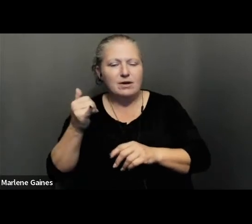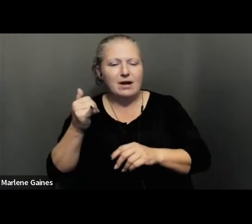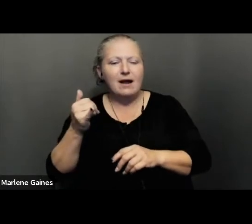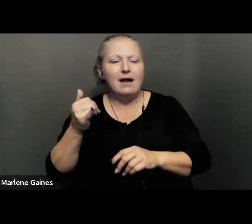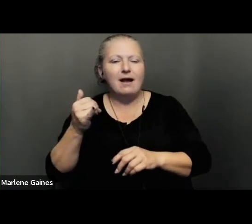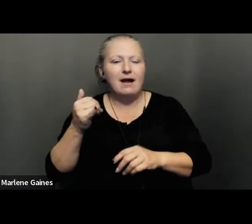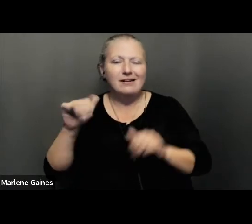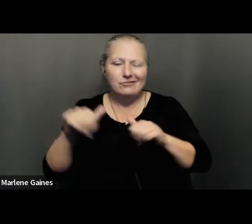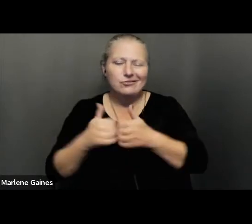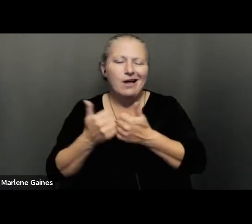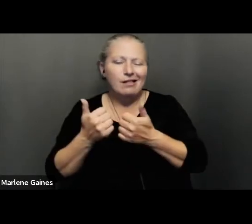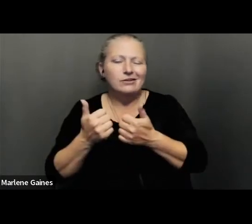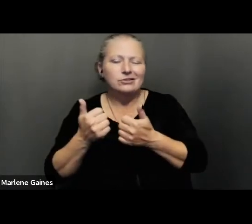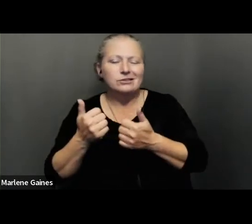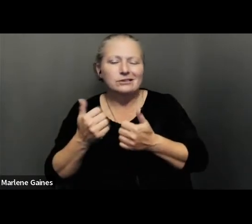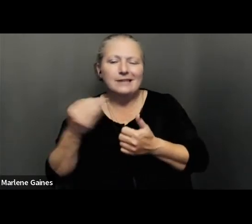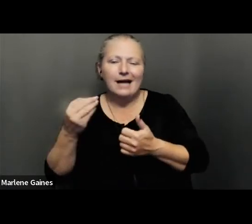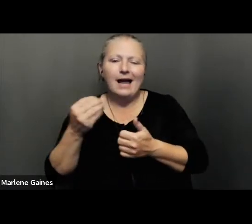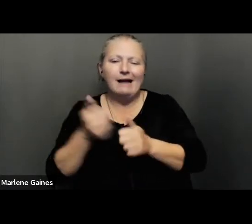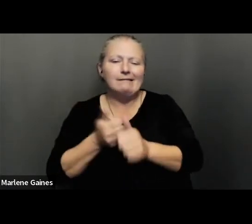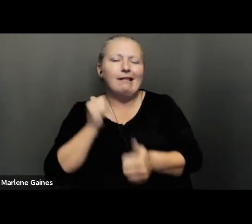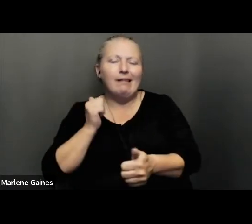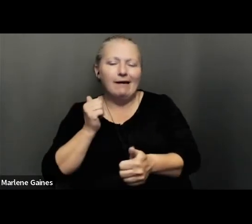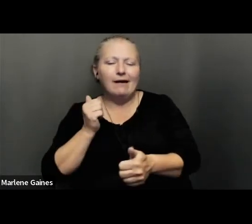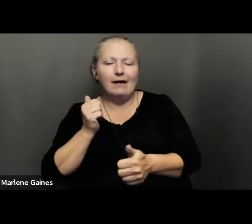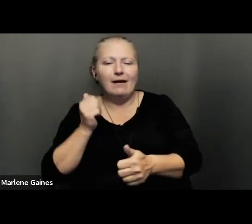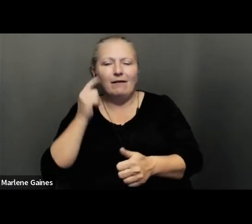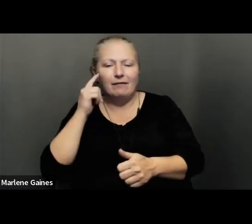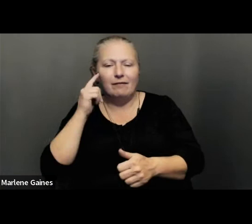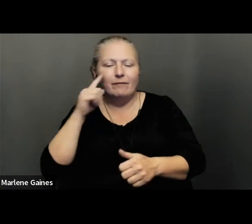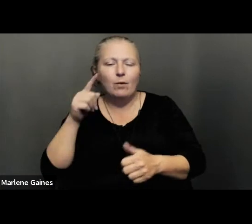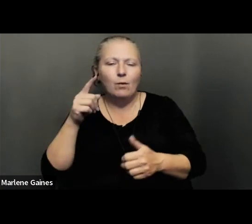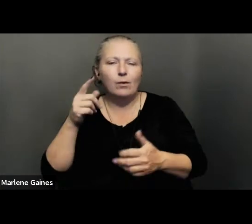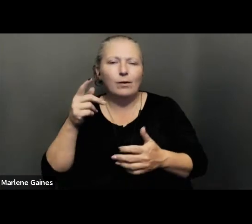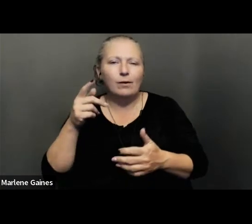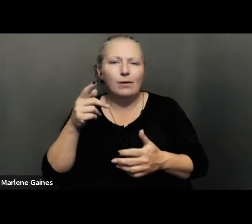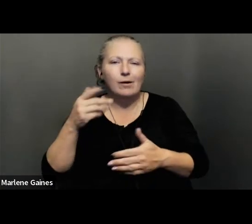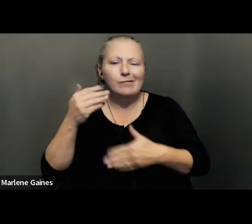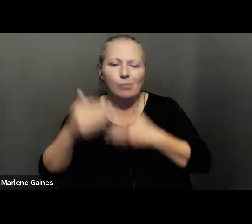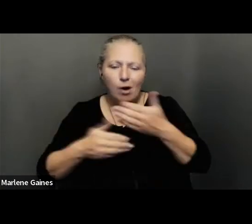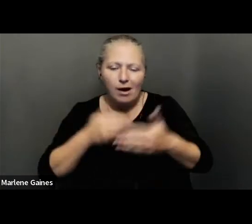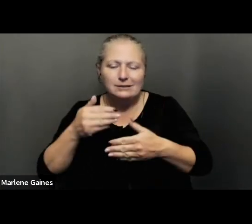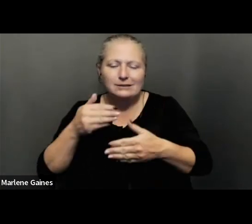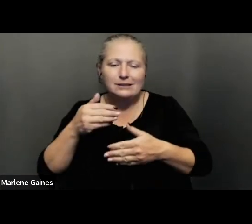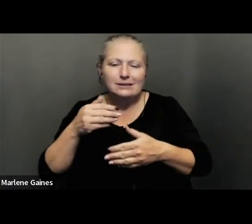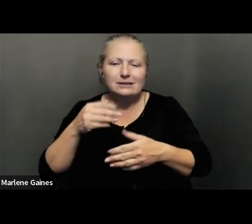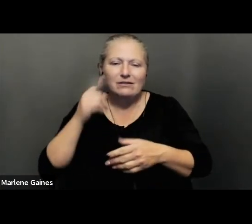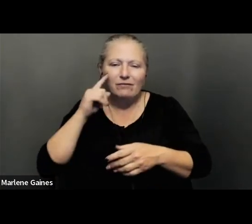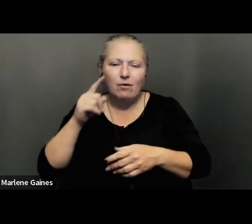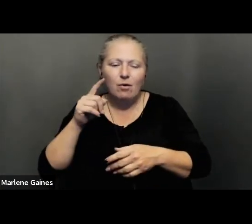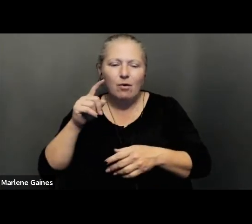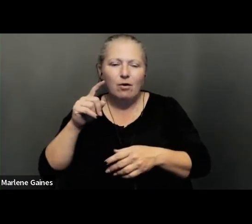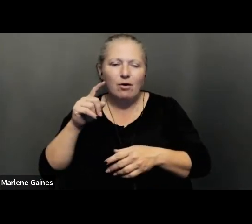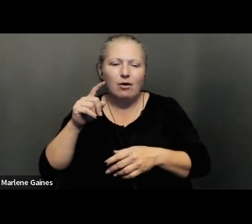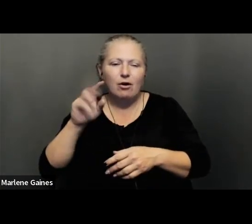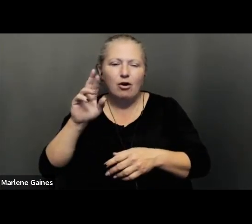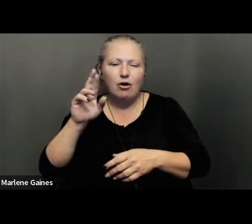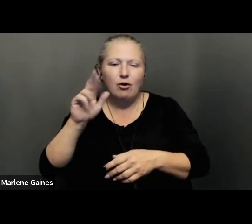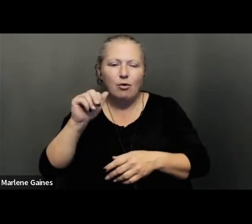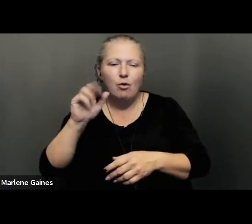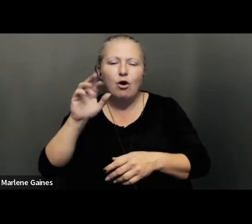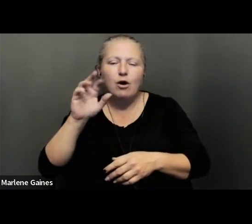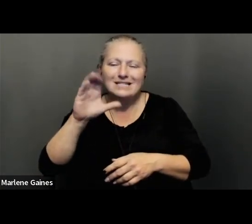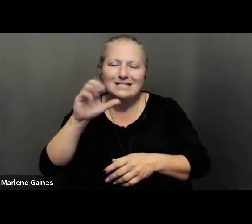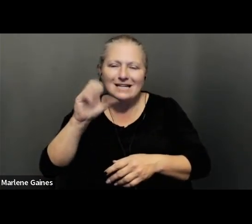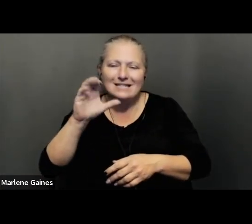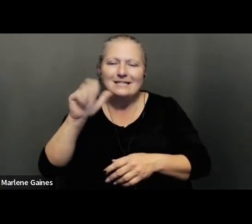some challenges and there were some delays and whatnot with getting the process into the ratification, the CSEA